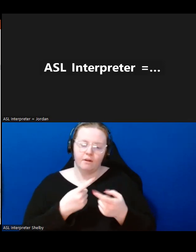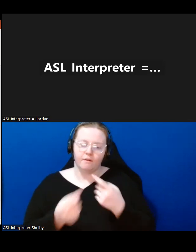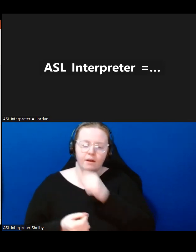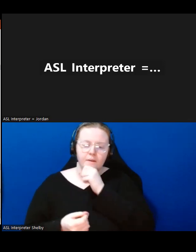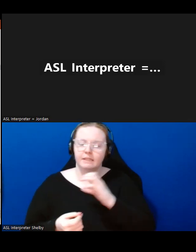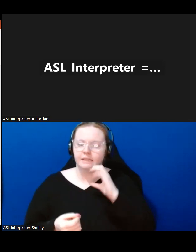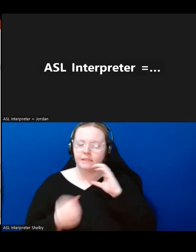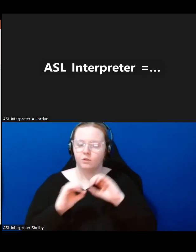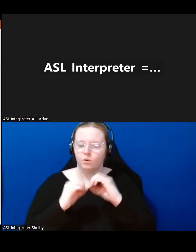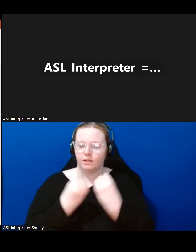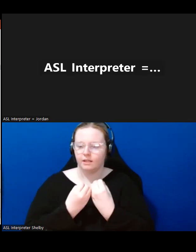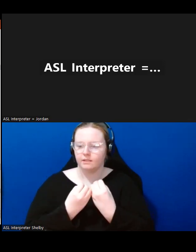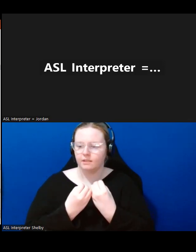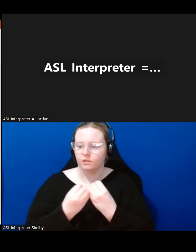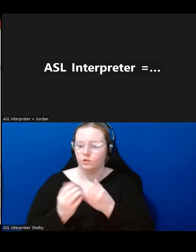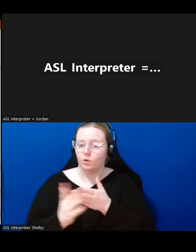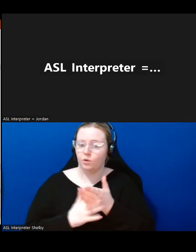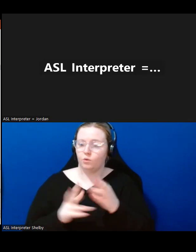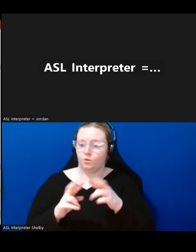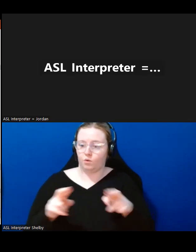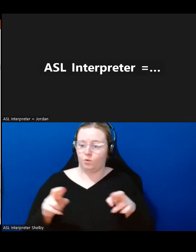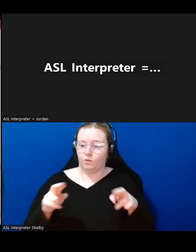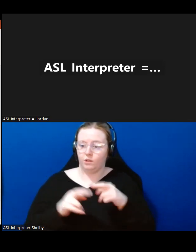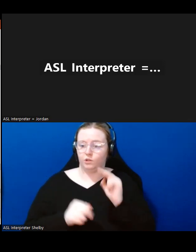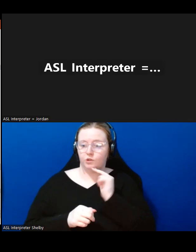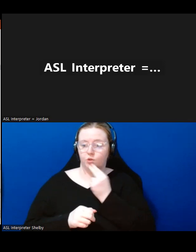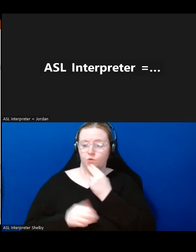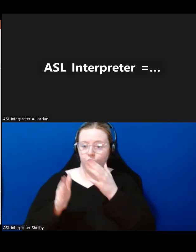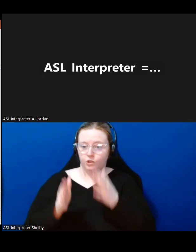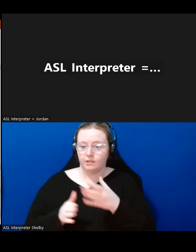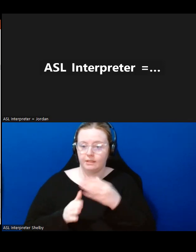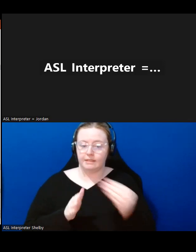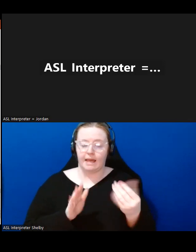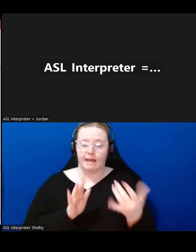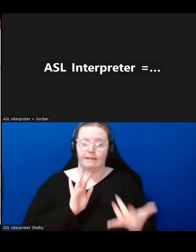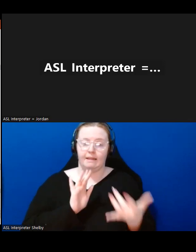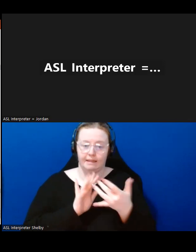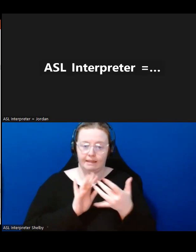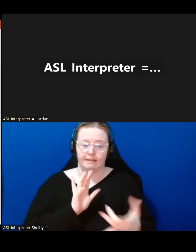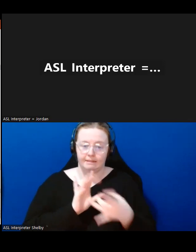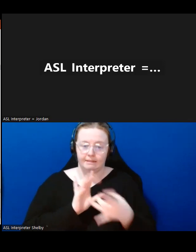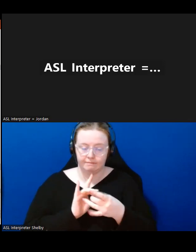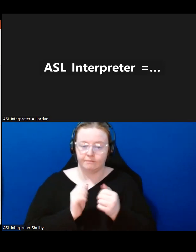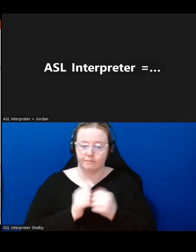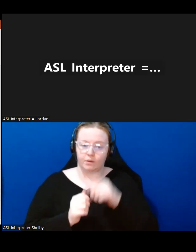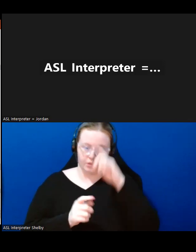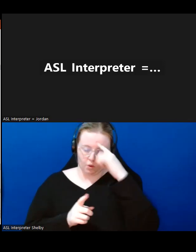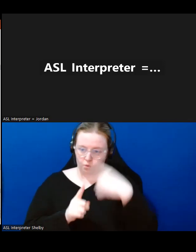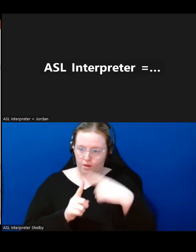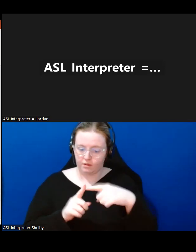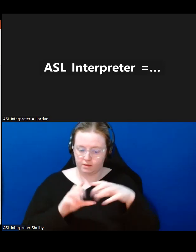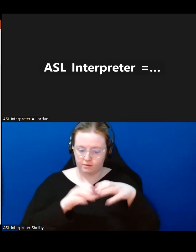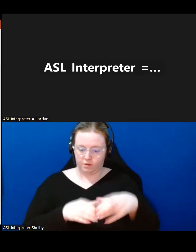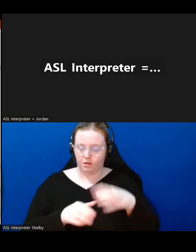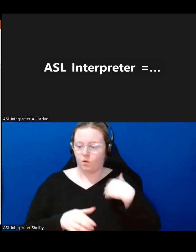through our regional nutritionist and through the connections that we had in our wellness coalition, we reached out to